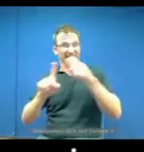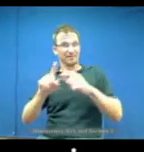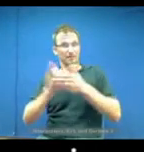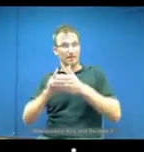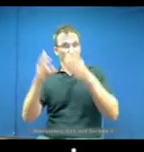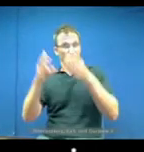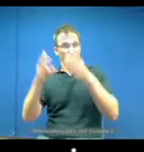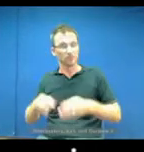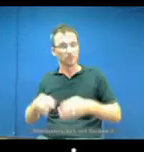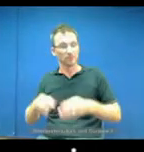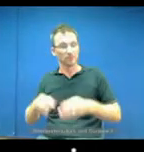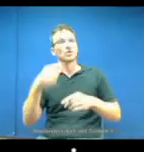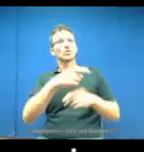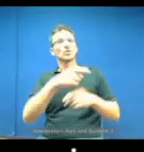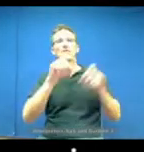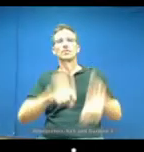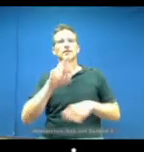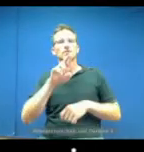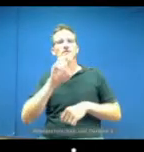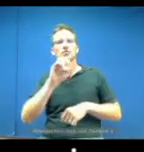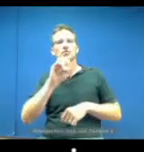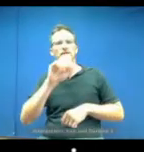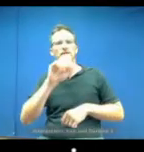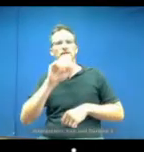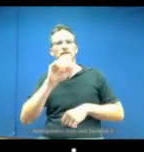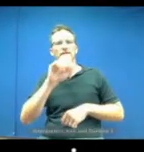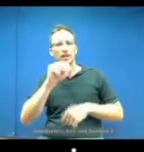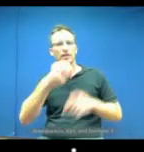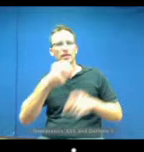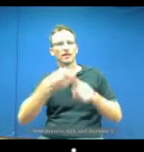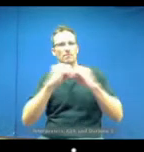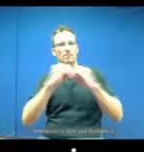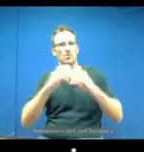give examples, we can do that, but it's very difficult.